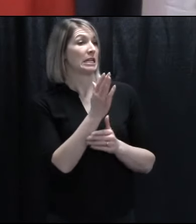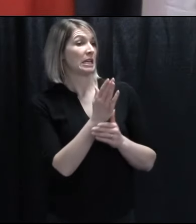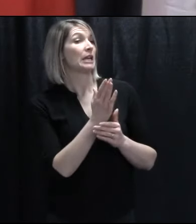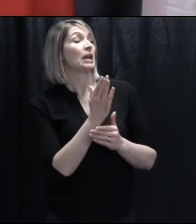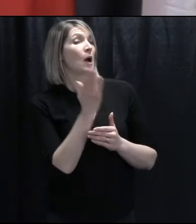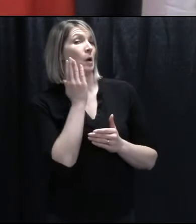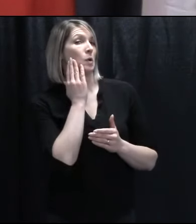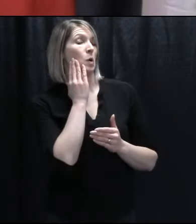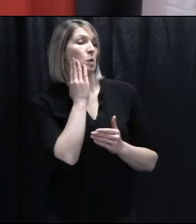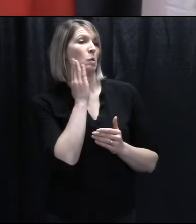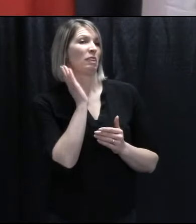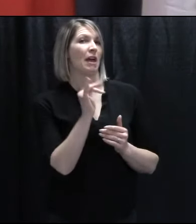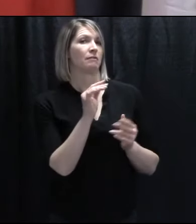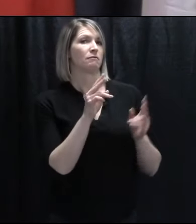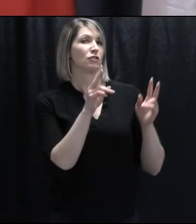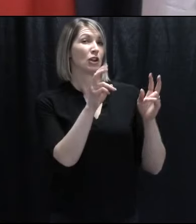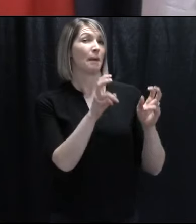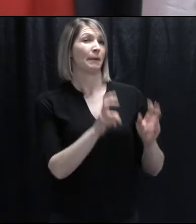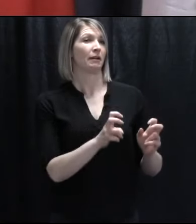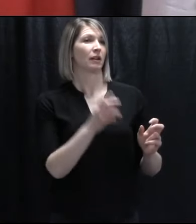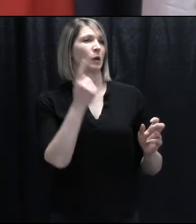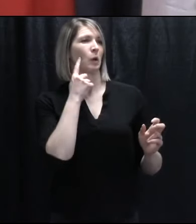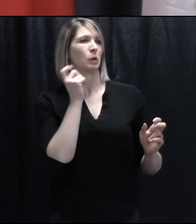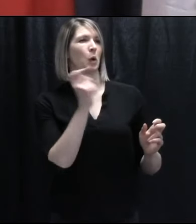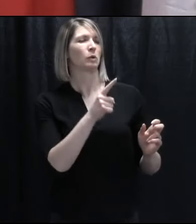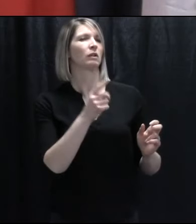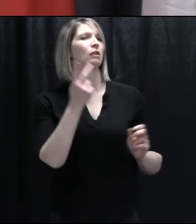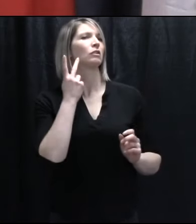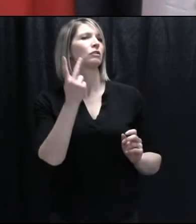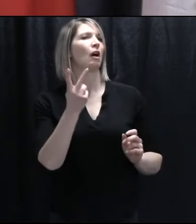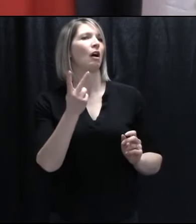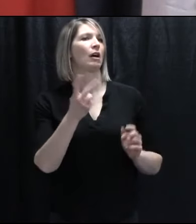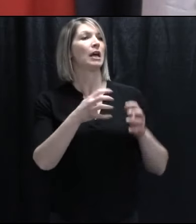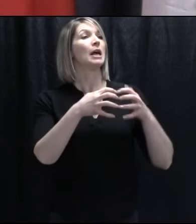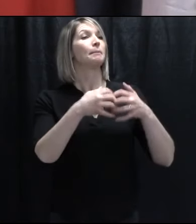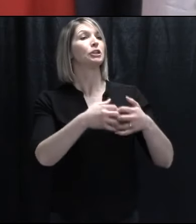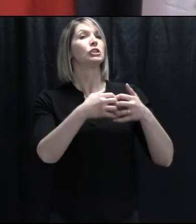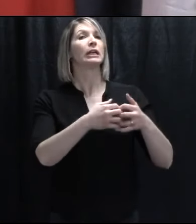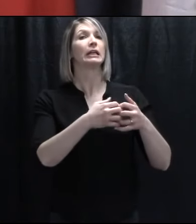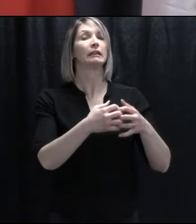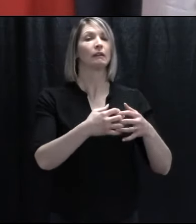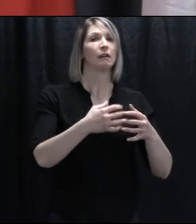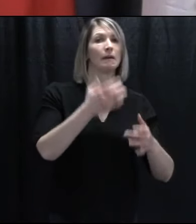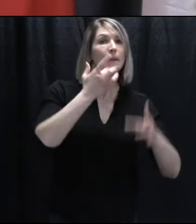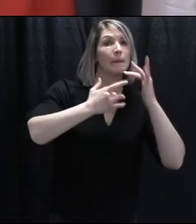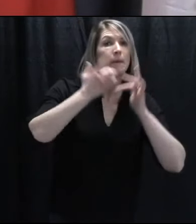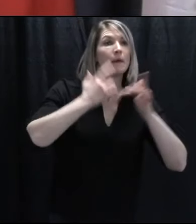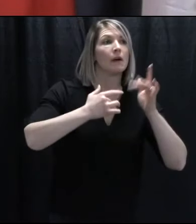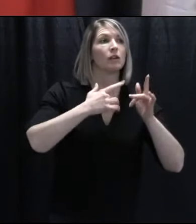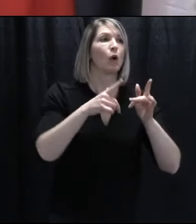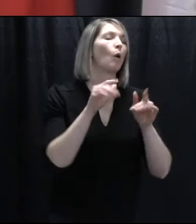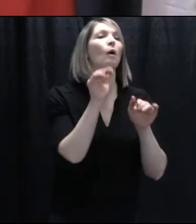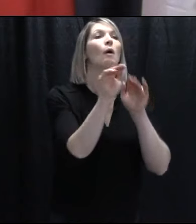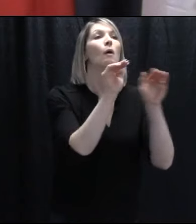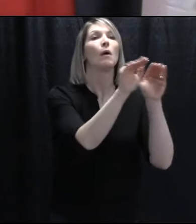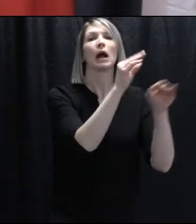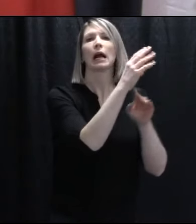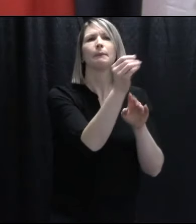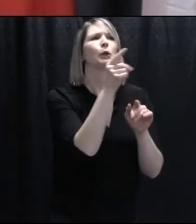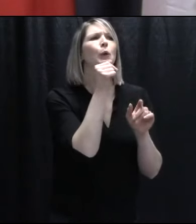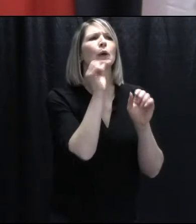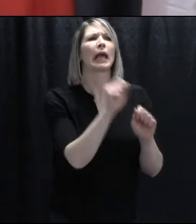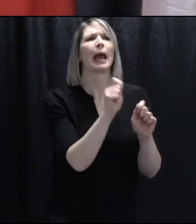topic that often comes up on our national calls. But Dr. Haggie is right. We are in a better position with the numbers of